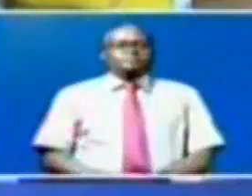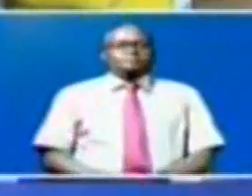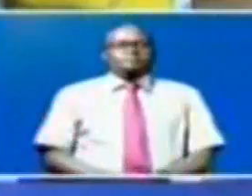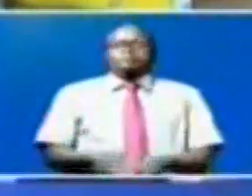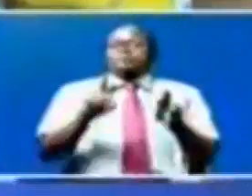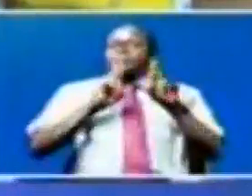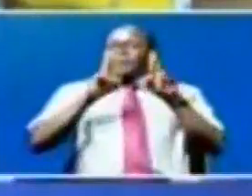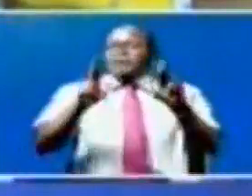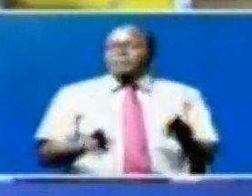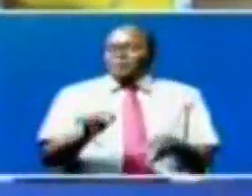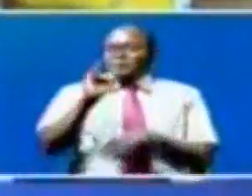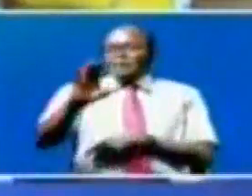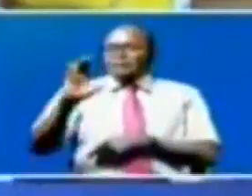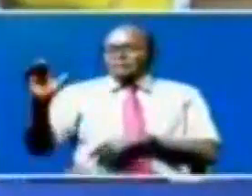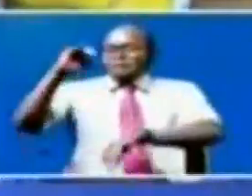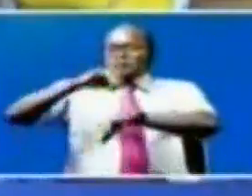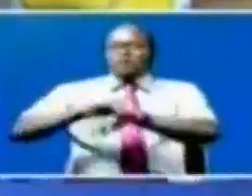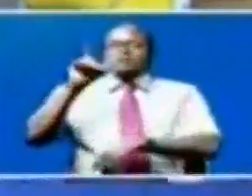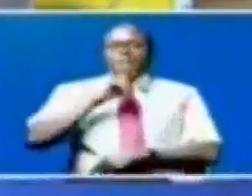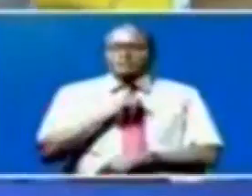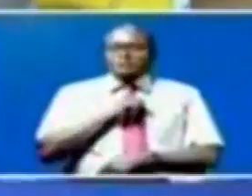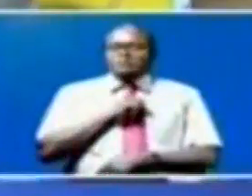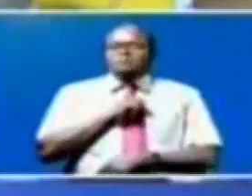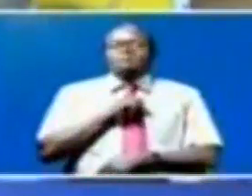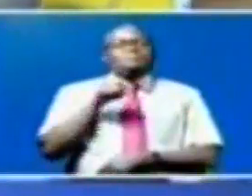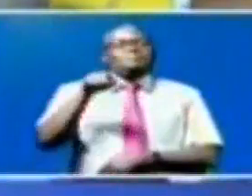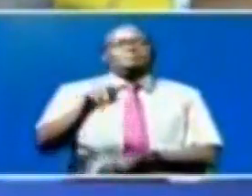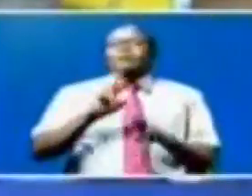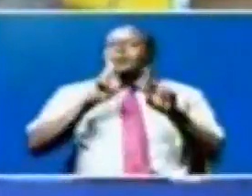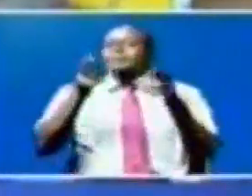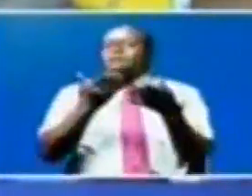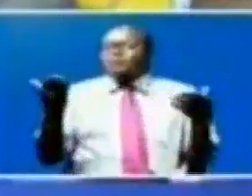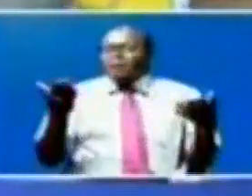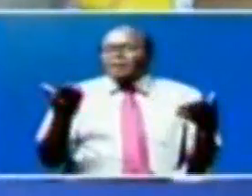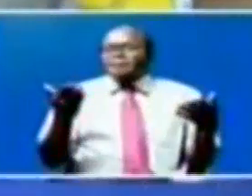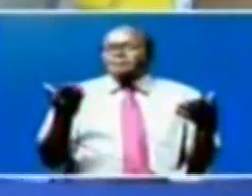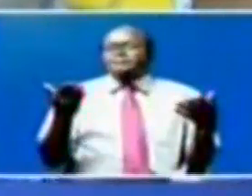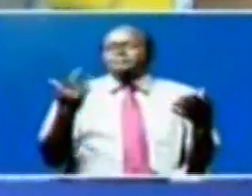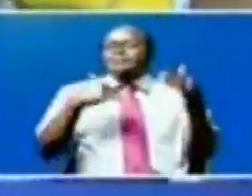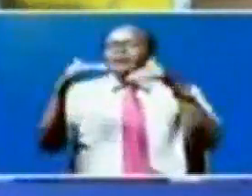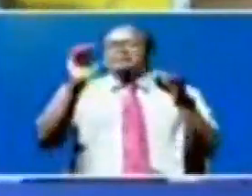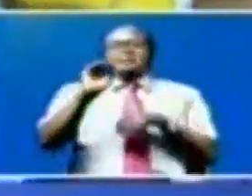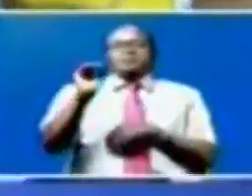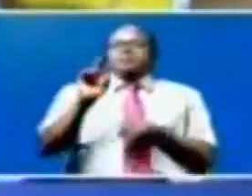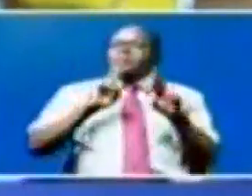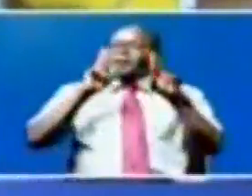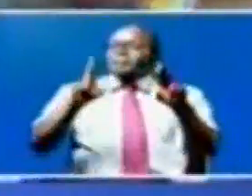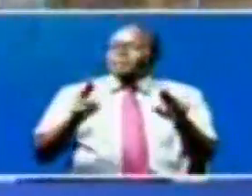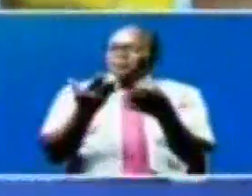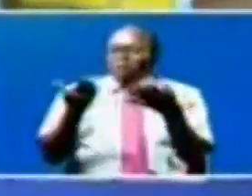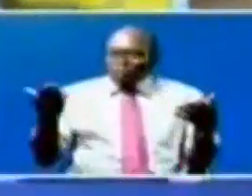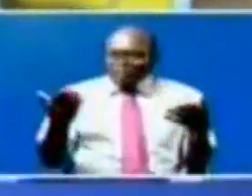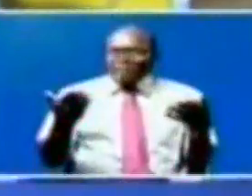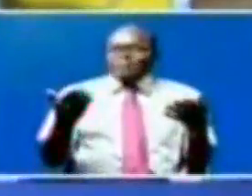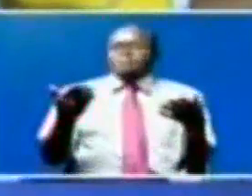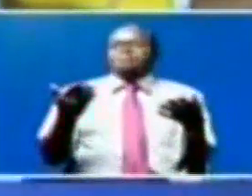ripoti ICC wanapokea hawazipokei kutoka binguni, hawazipokei kutoka kwa